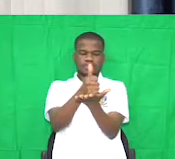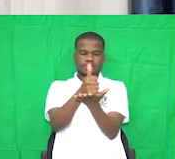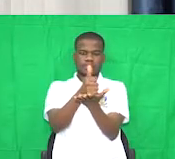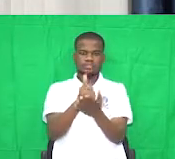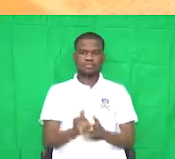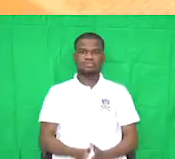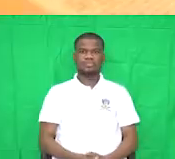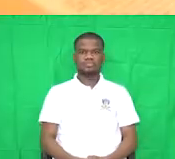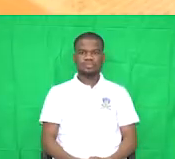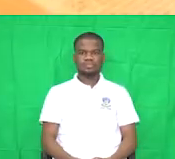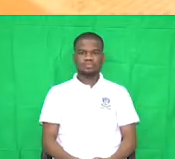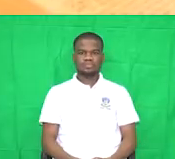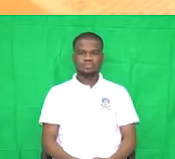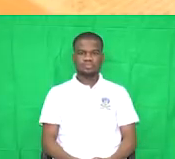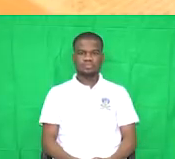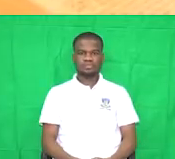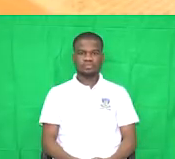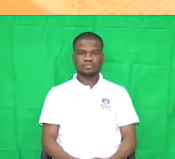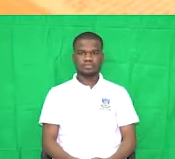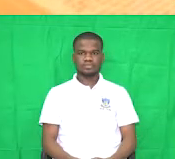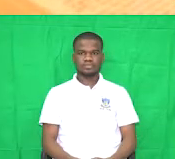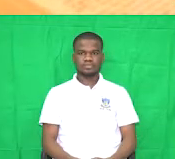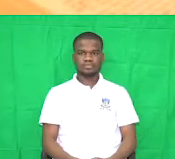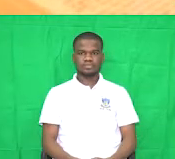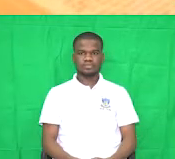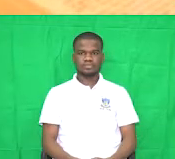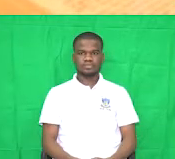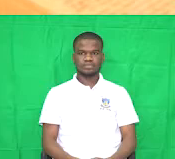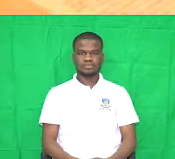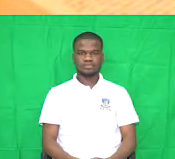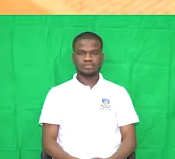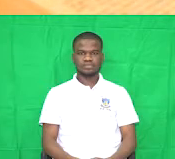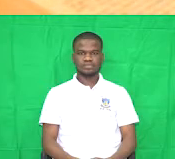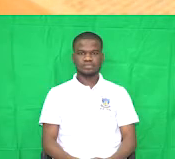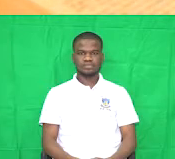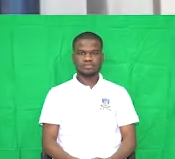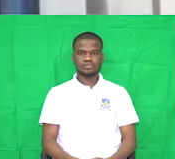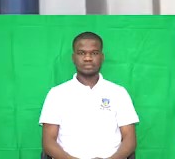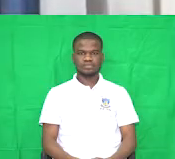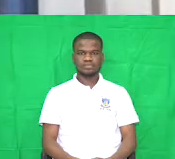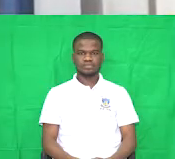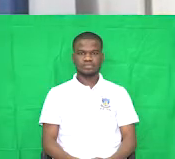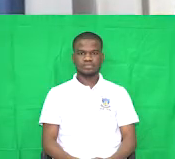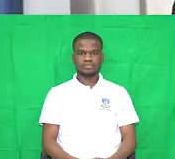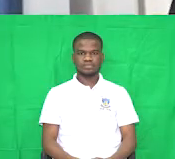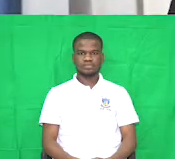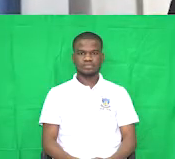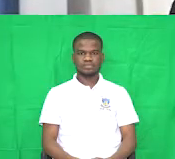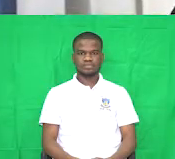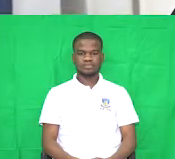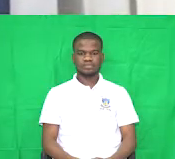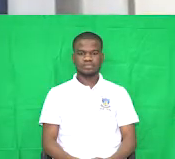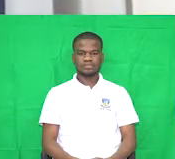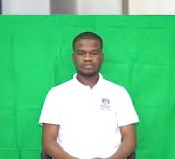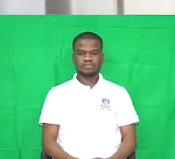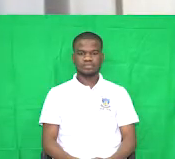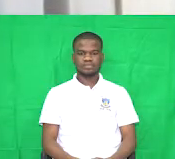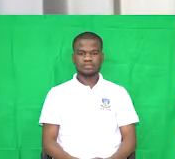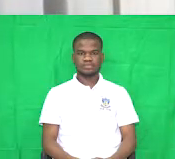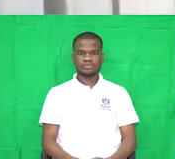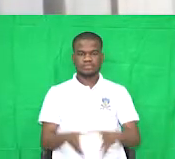Amen. moderator say,